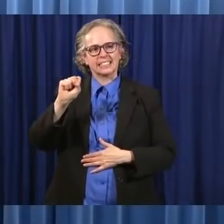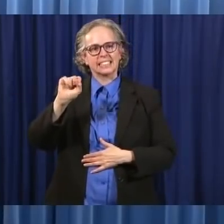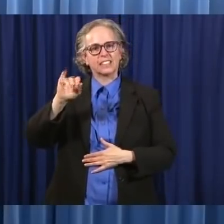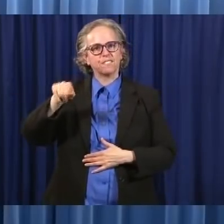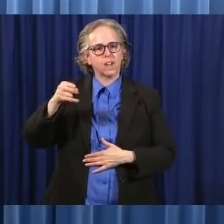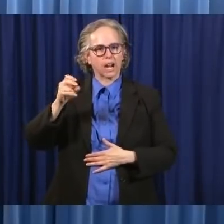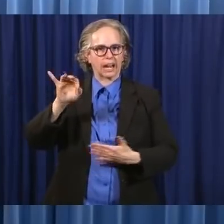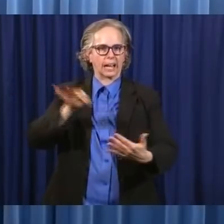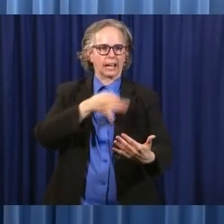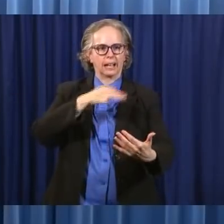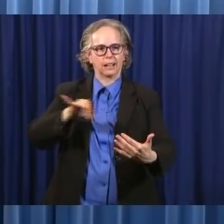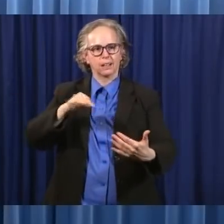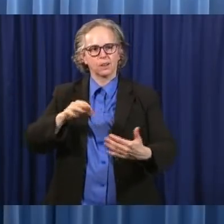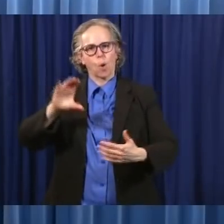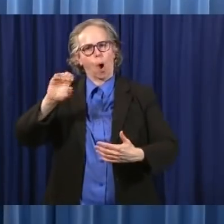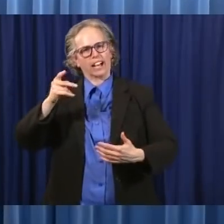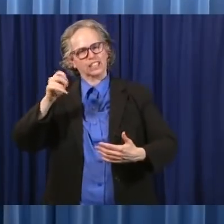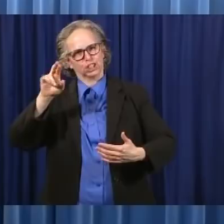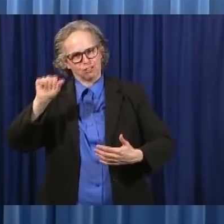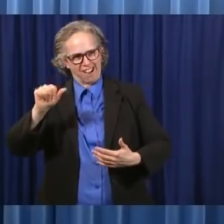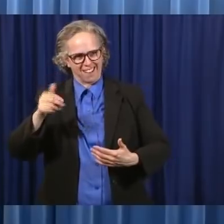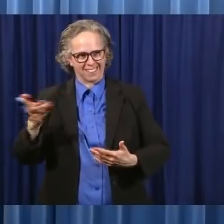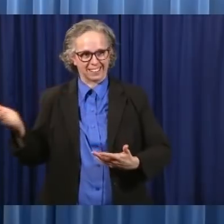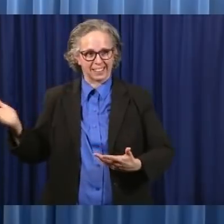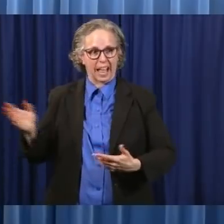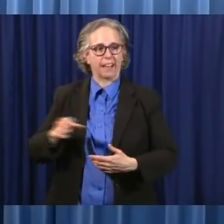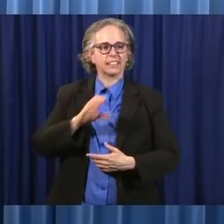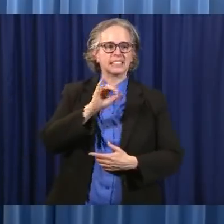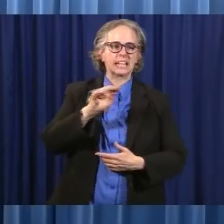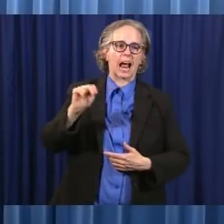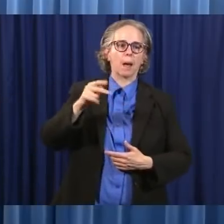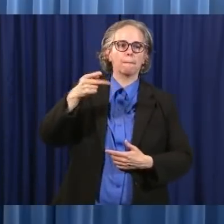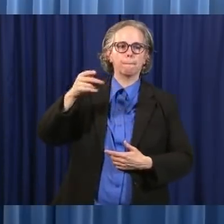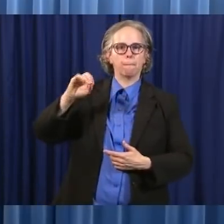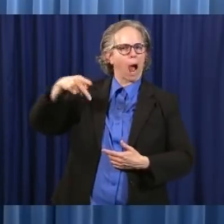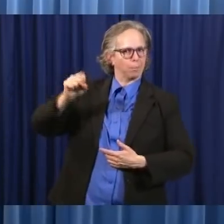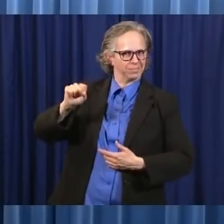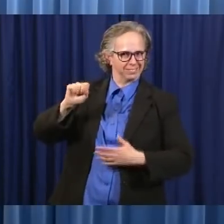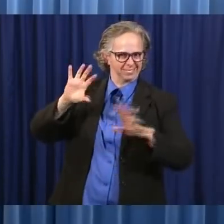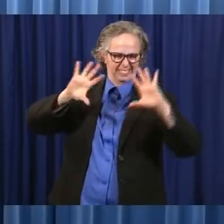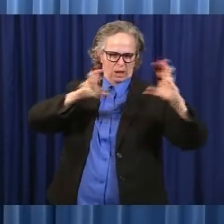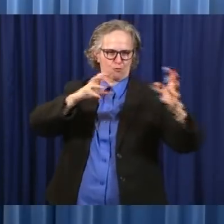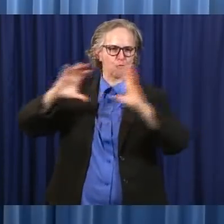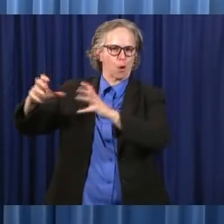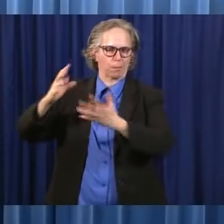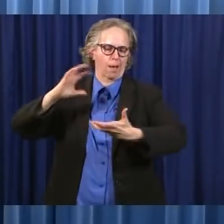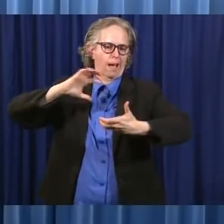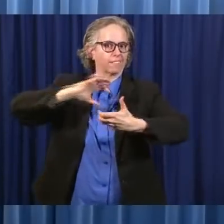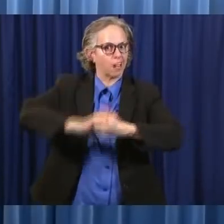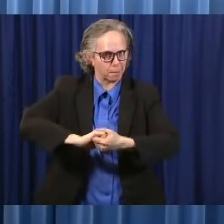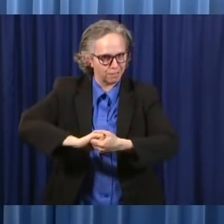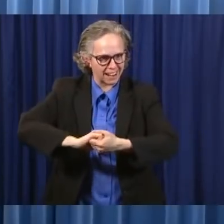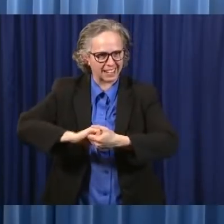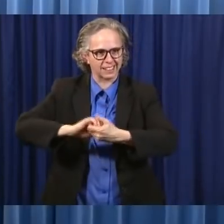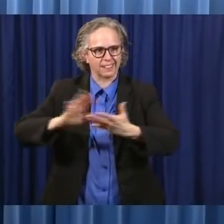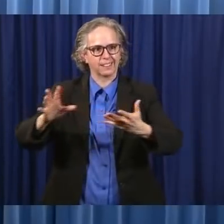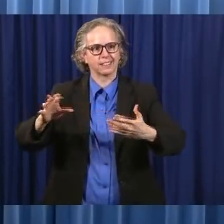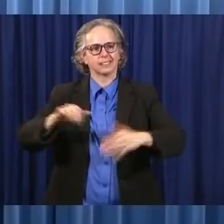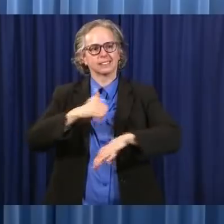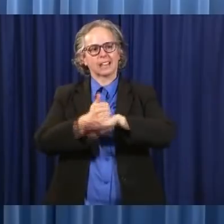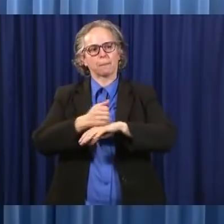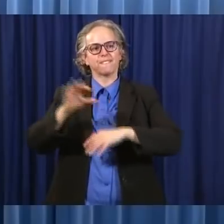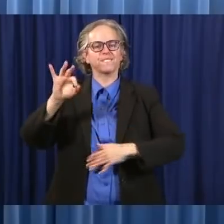called the Fanfare Project. The inspiration for the initiative is Aaron Copland's Fanfare for the Common Man, which